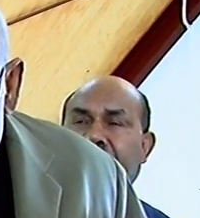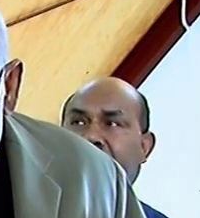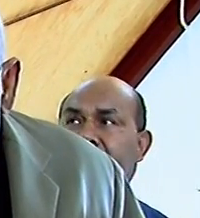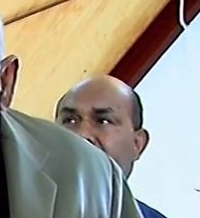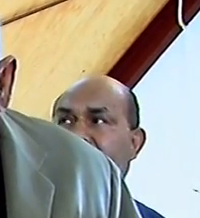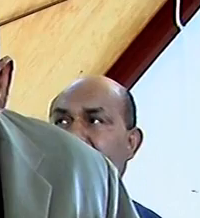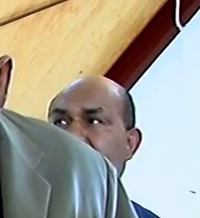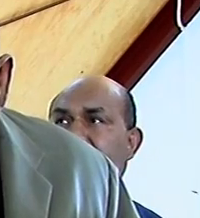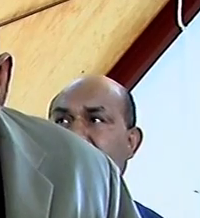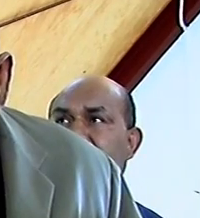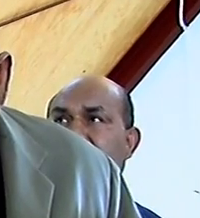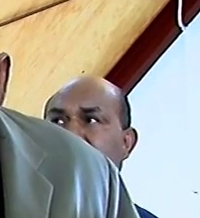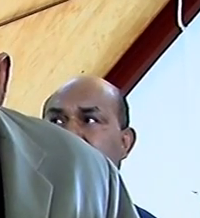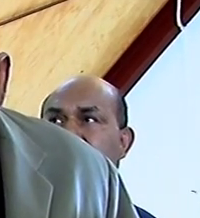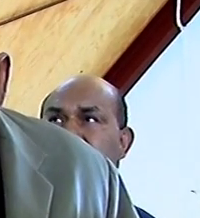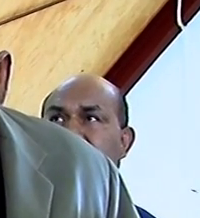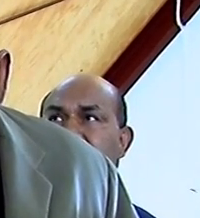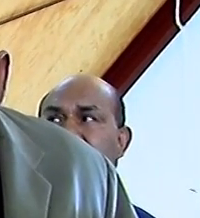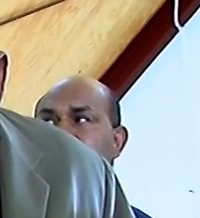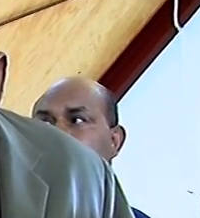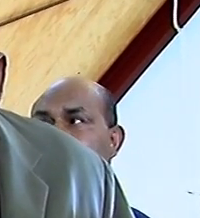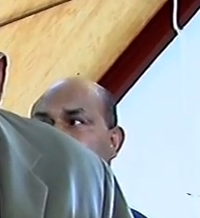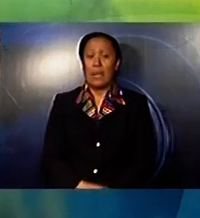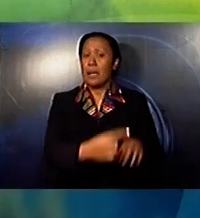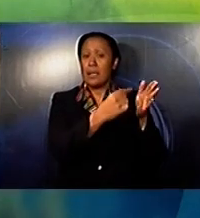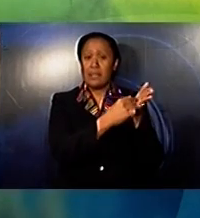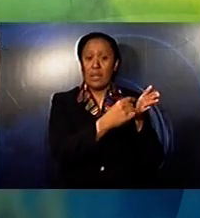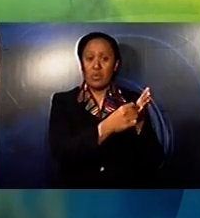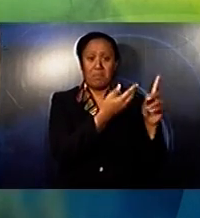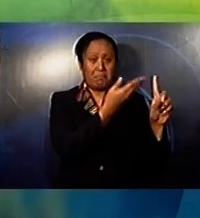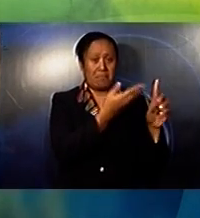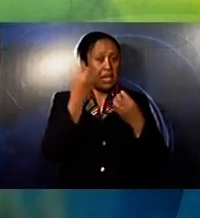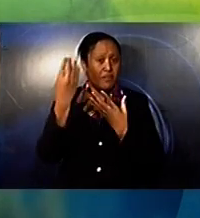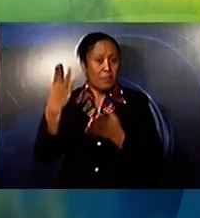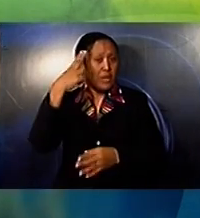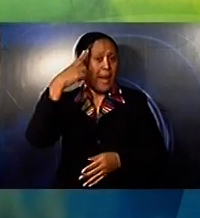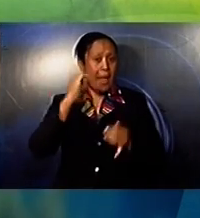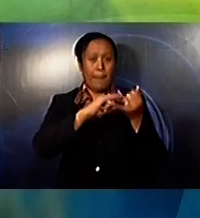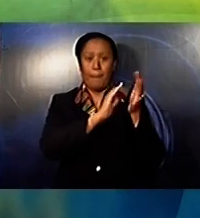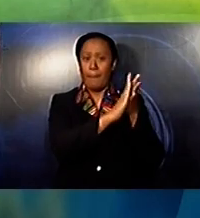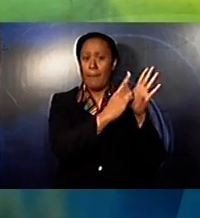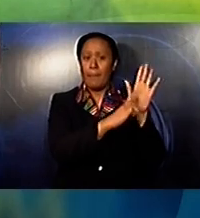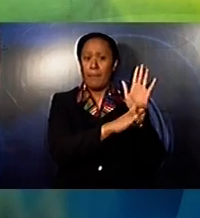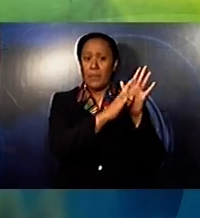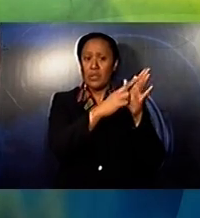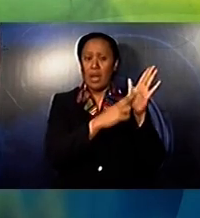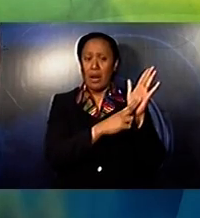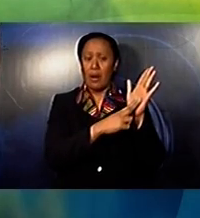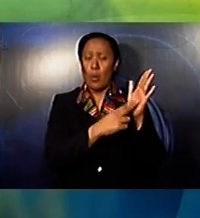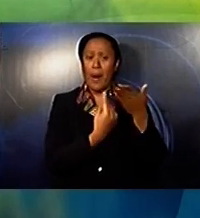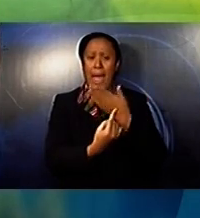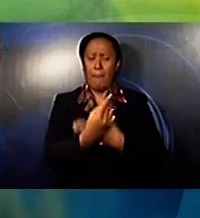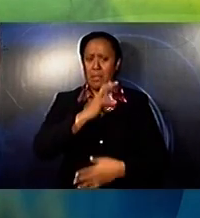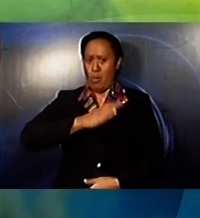to ensure that they lead their followers in the right path. The Permanent Secretary for Information, Sharon Smith-Johns,